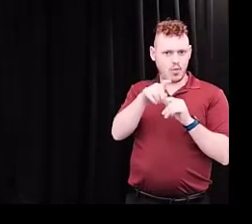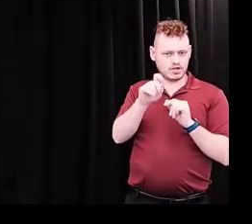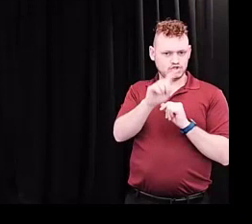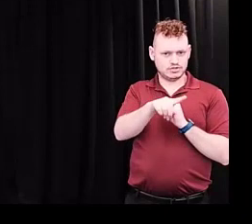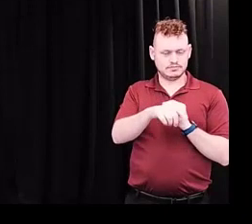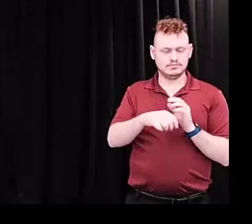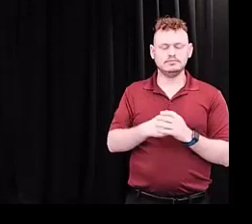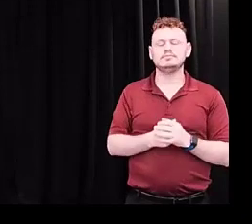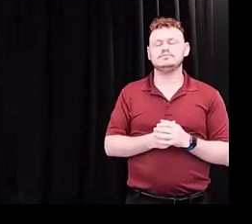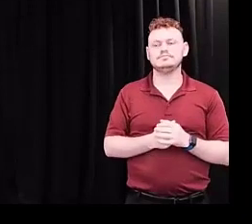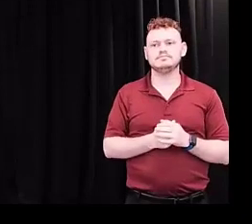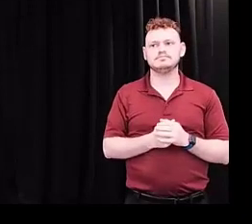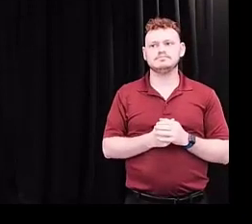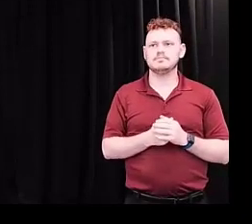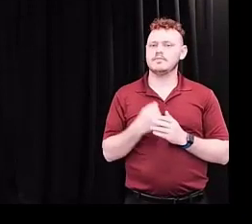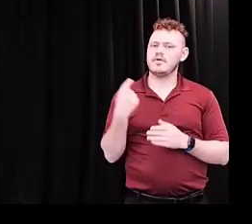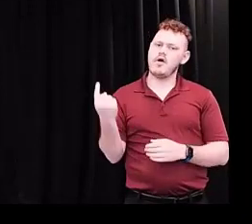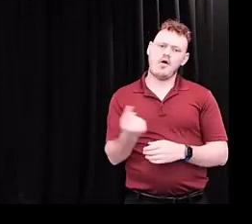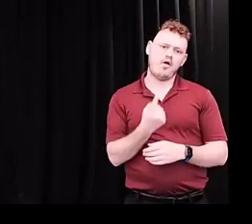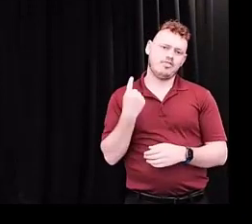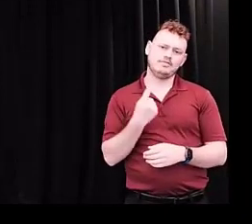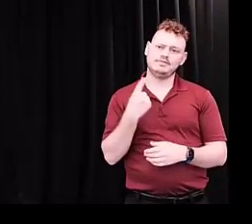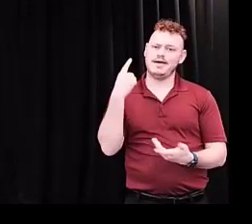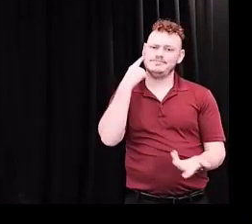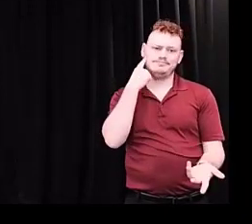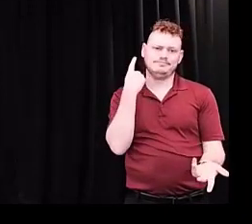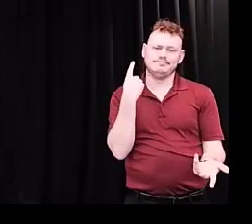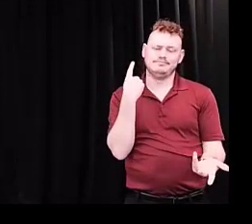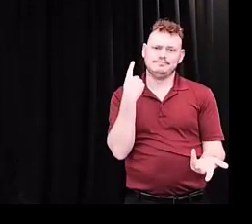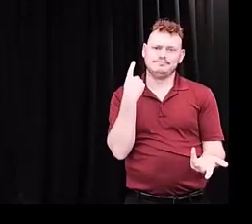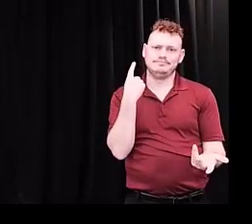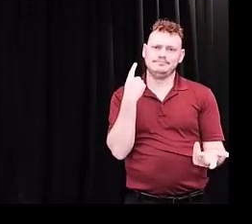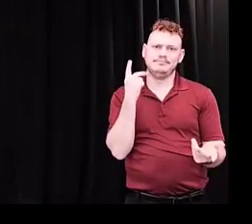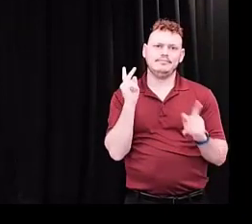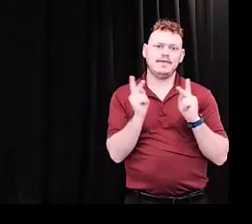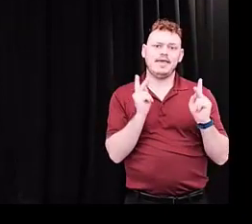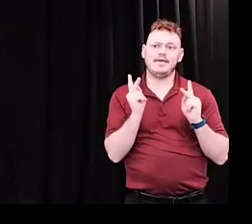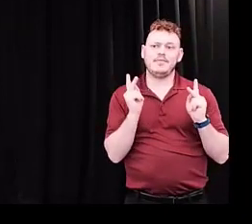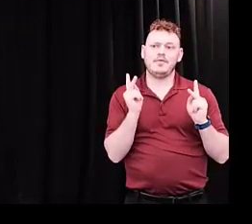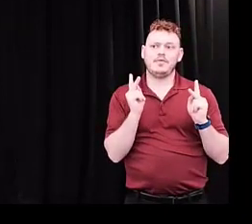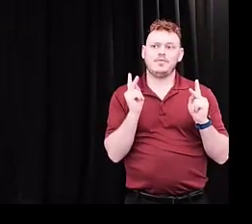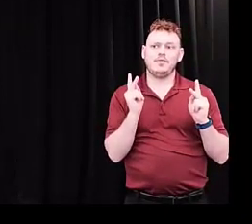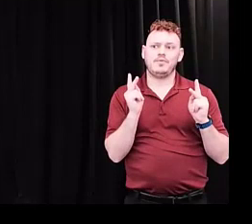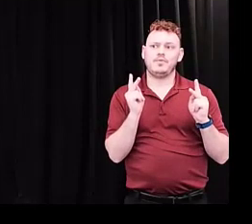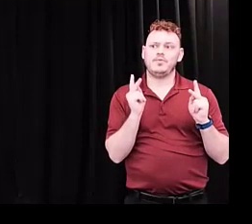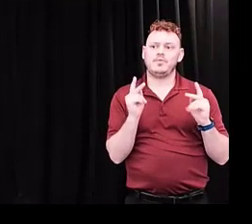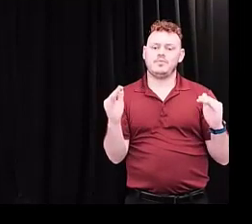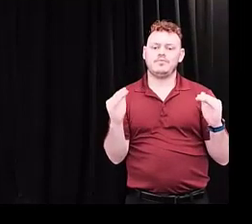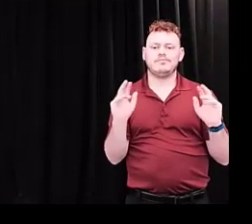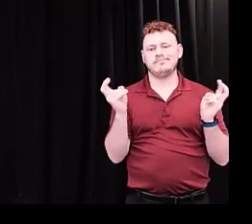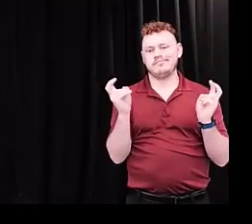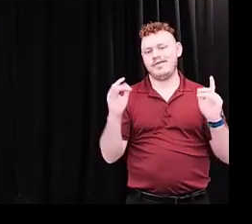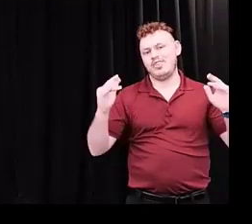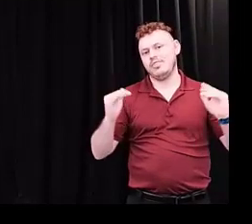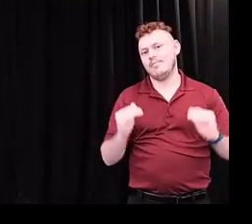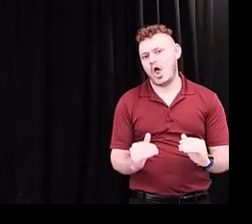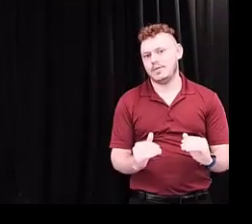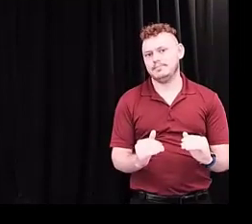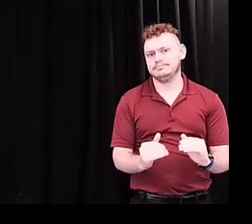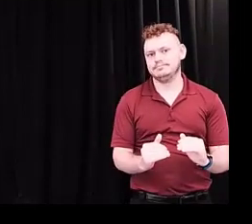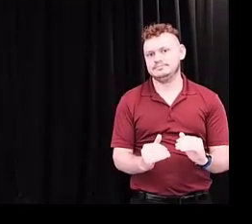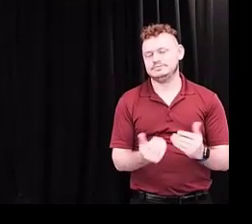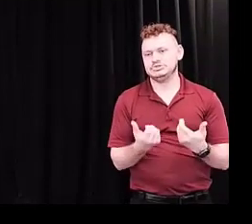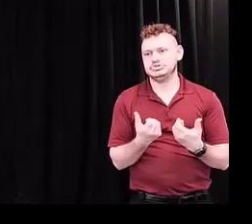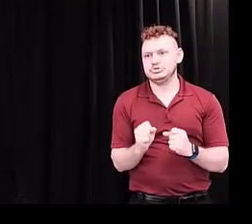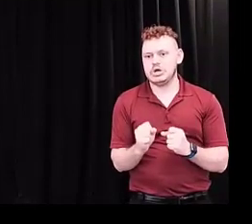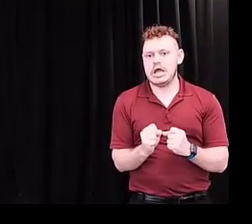web. We hear this all the time where we have people who are at the bottom, for lack of a better word, trying to